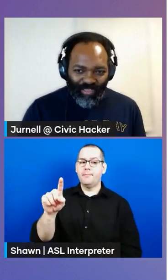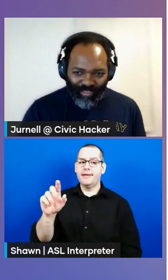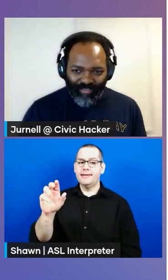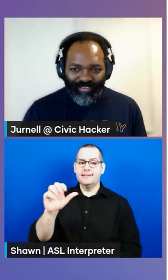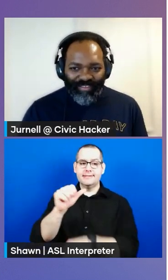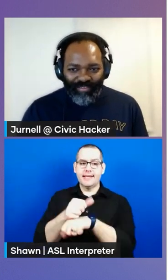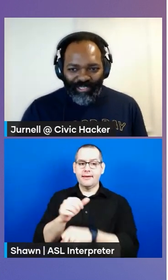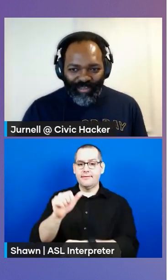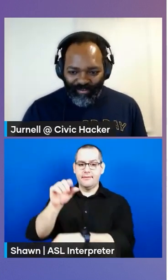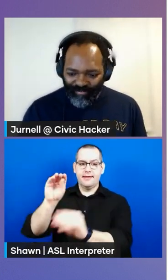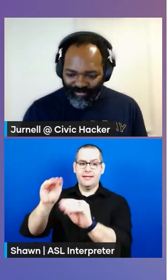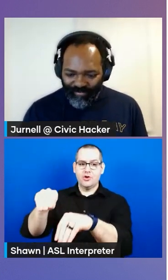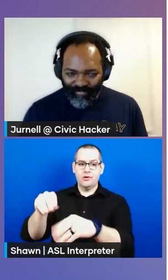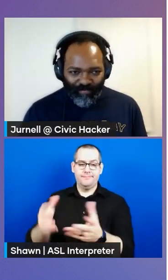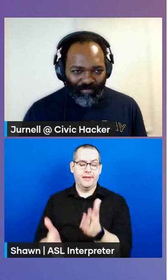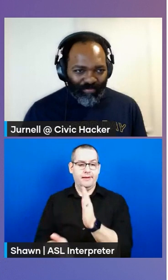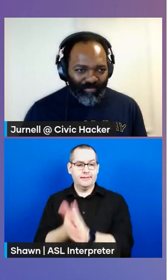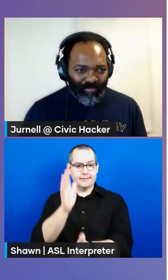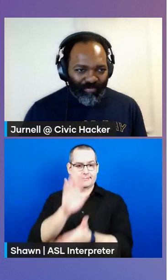install the thing. Done.